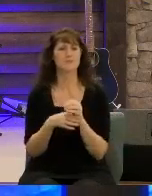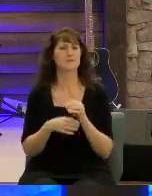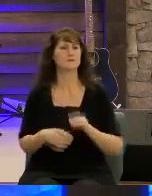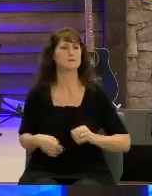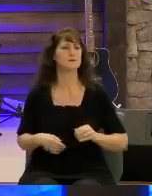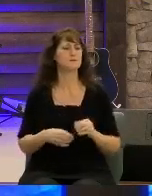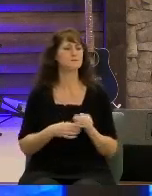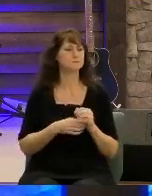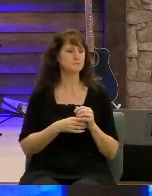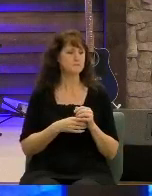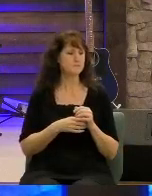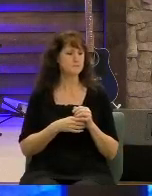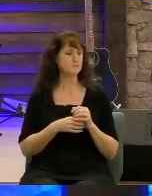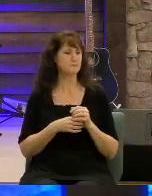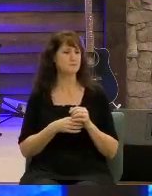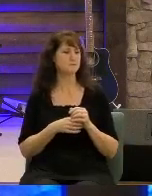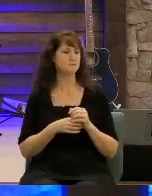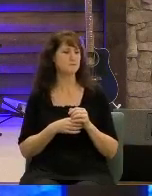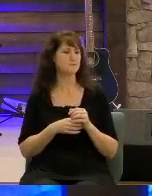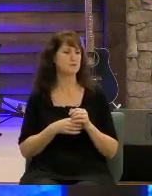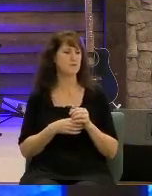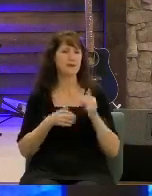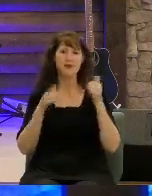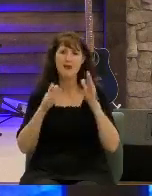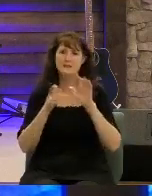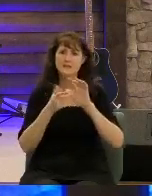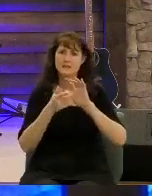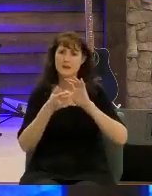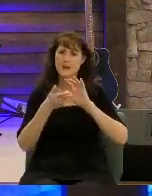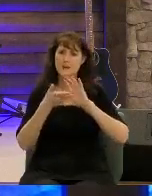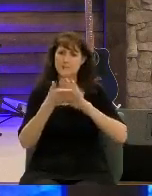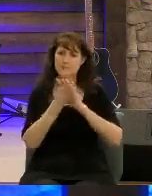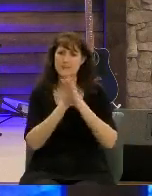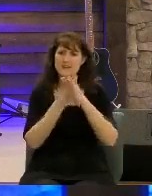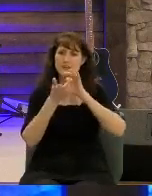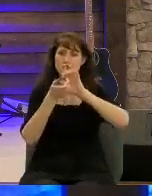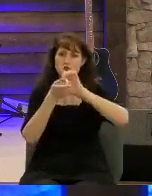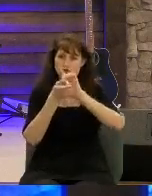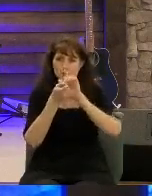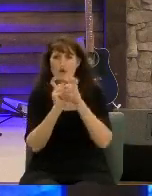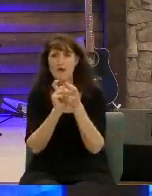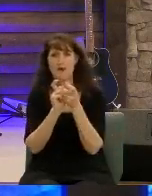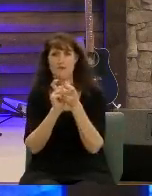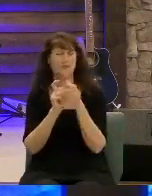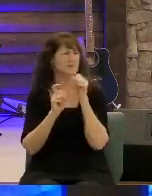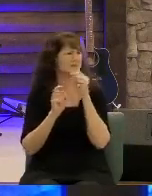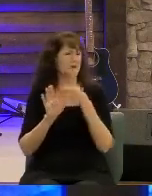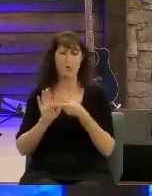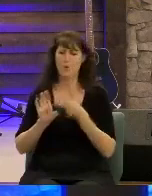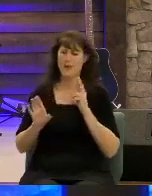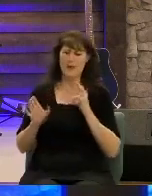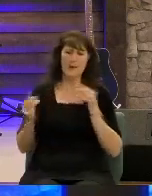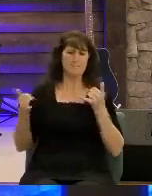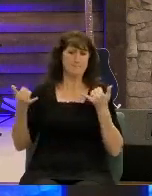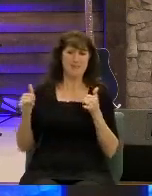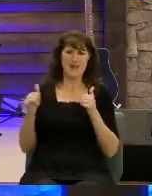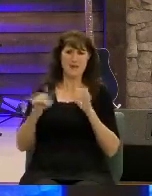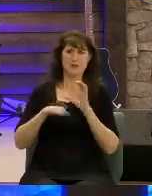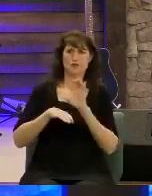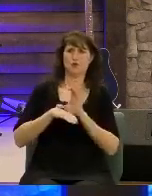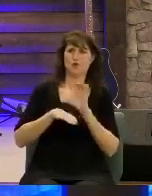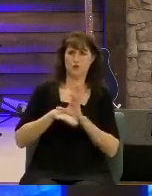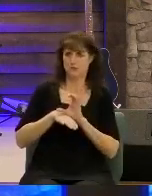proclaimed last Sunday. Amen. Let's be changed, right? It's time to quit playing church, right? You know, my